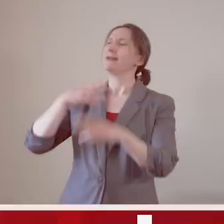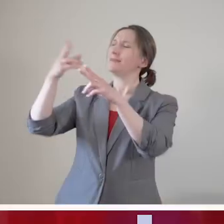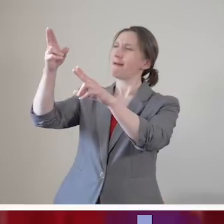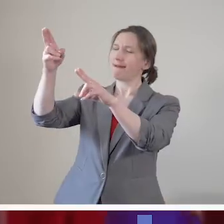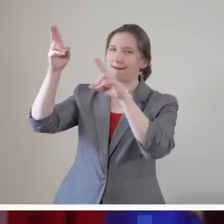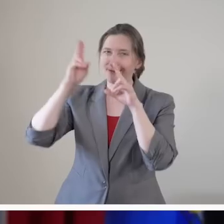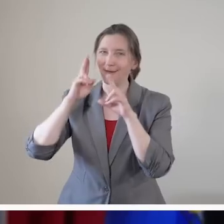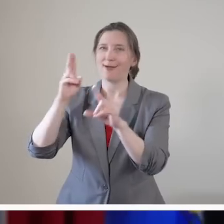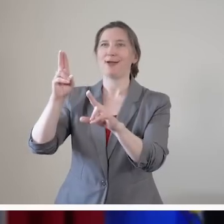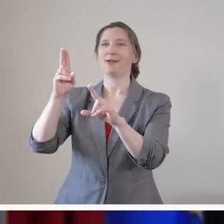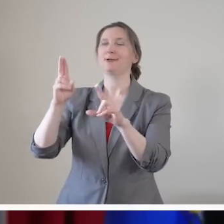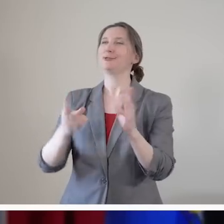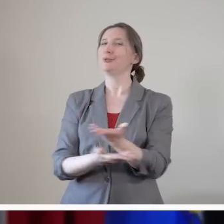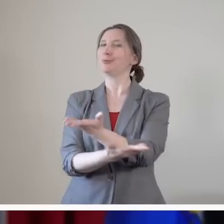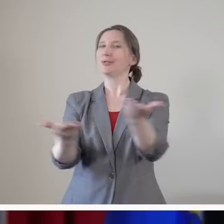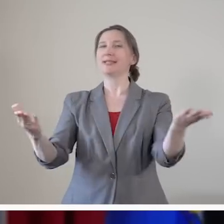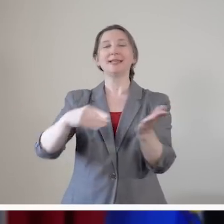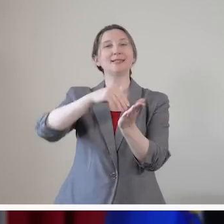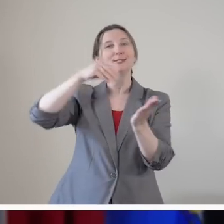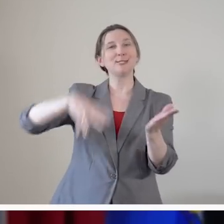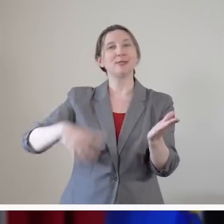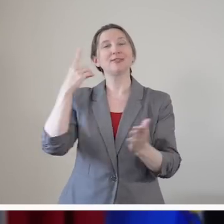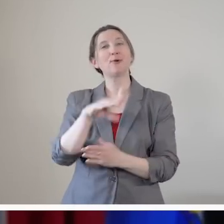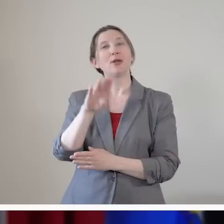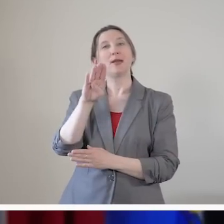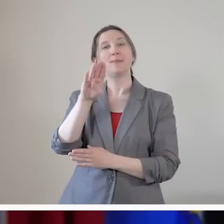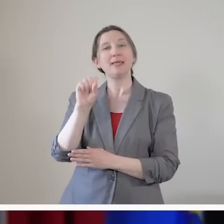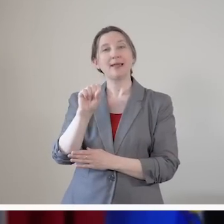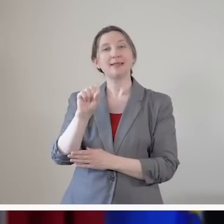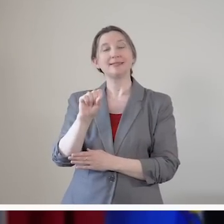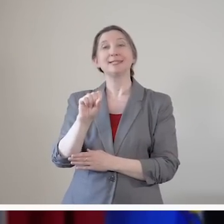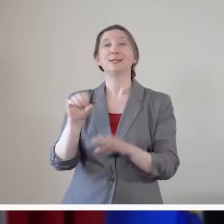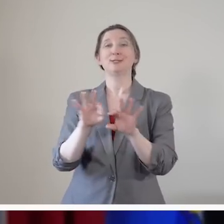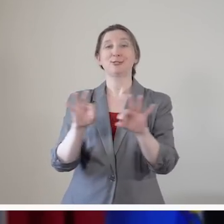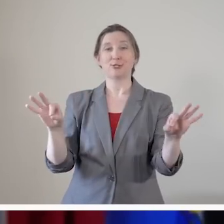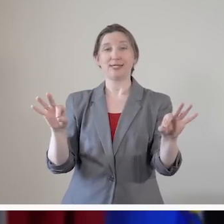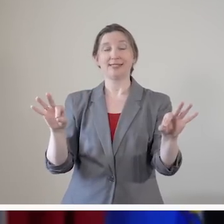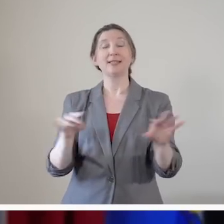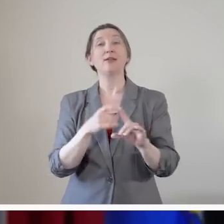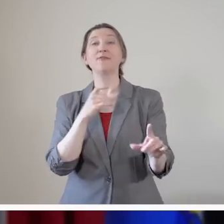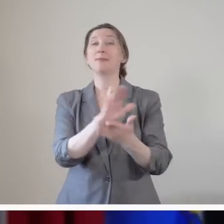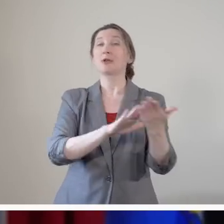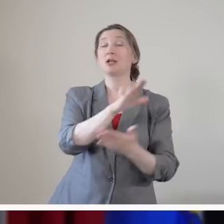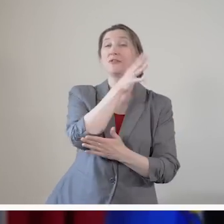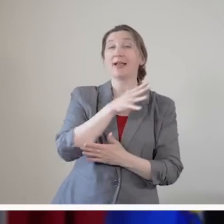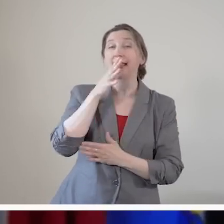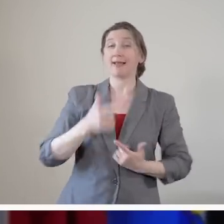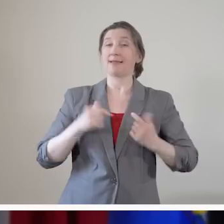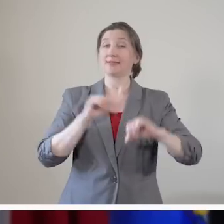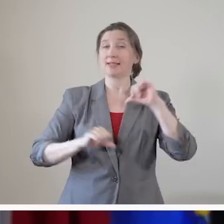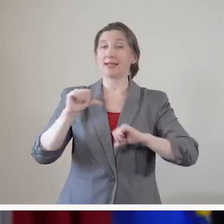Chancellor Blank, it is my distinct honor to present the candidates for bachelor's degrees in the College of Agricultural and Life